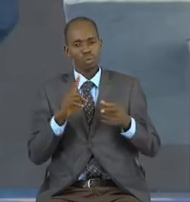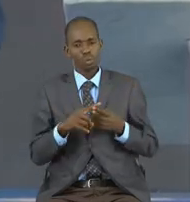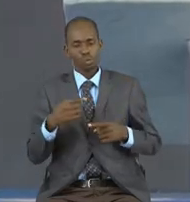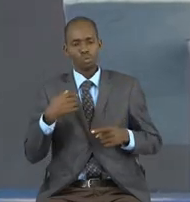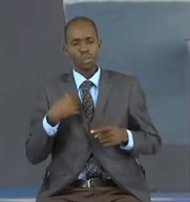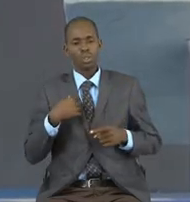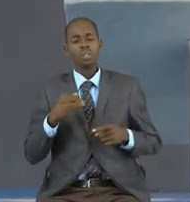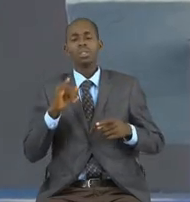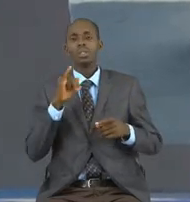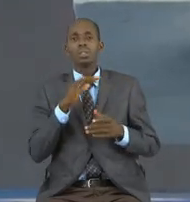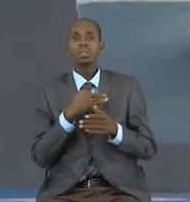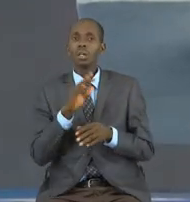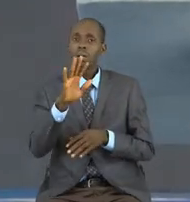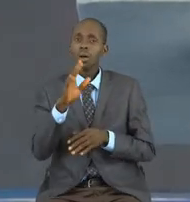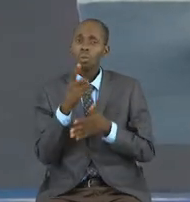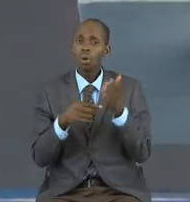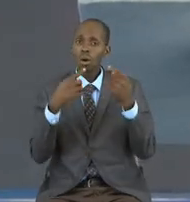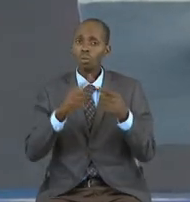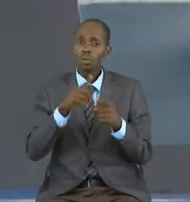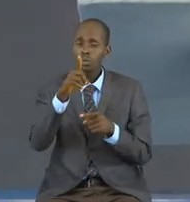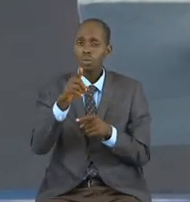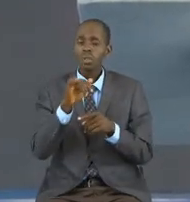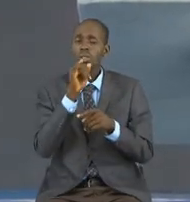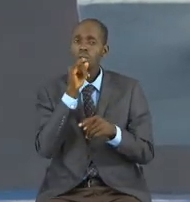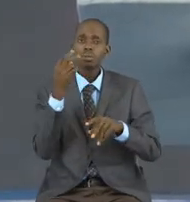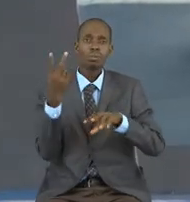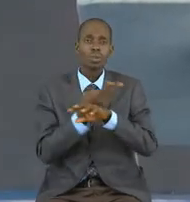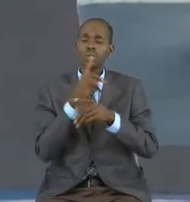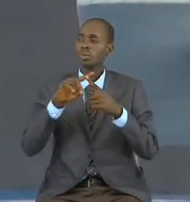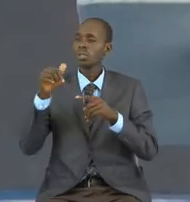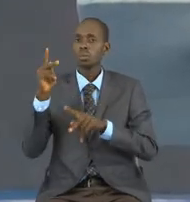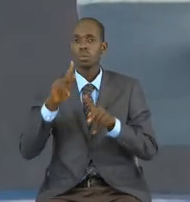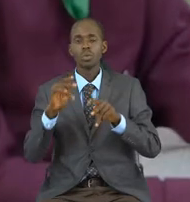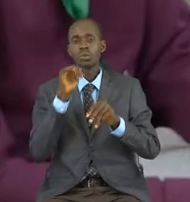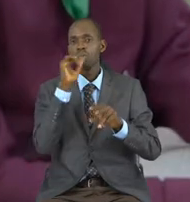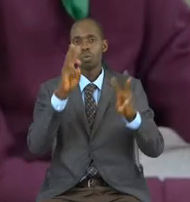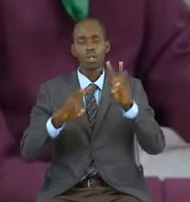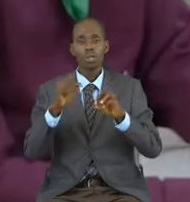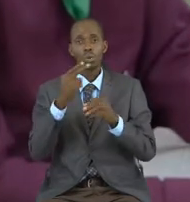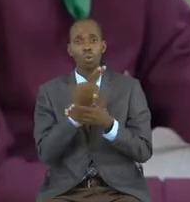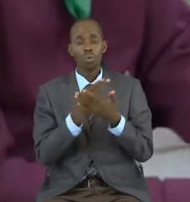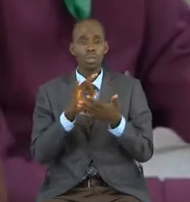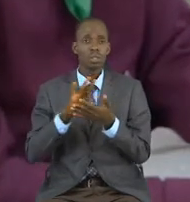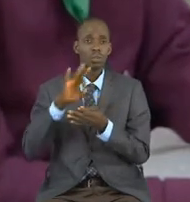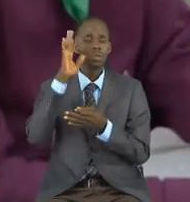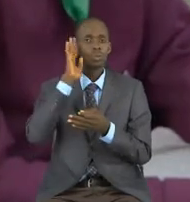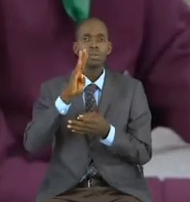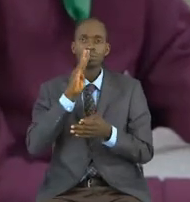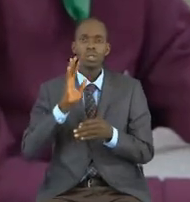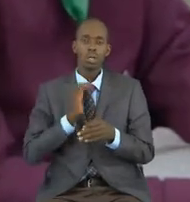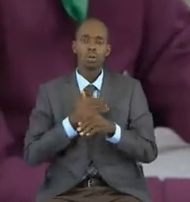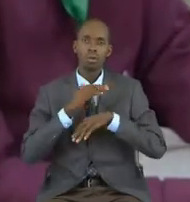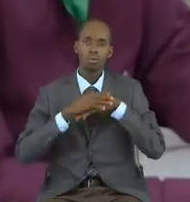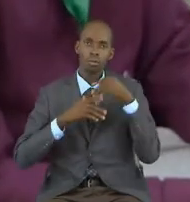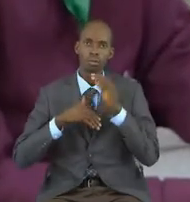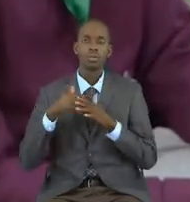other people. When we have the Holy Ghost, it will be our consolation. It will be our comfort." We don't need to wait and